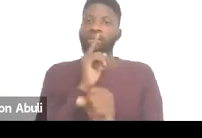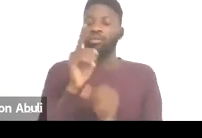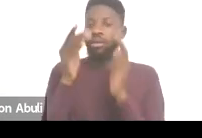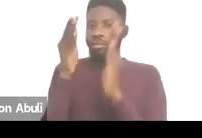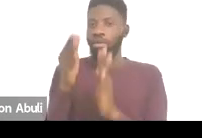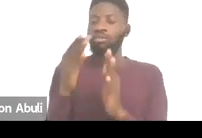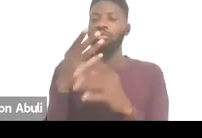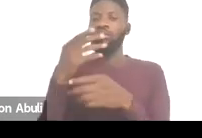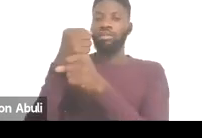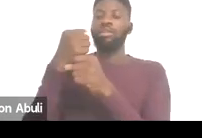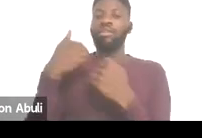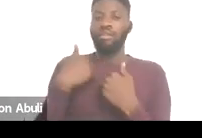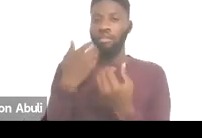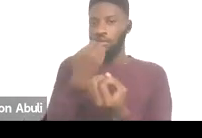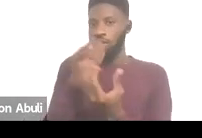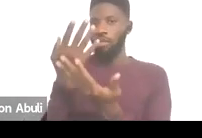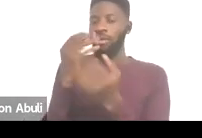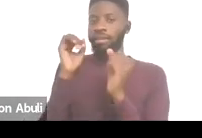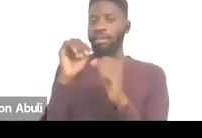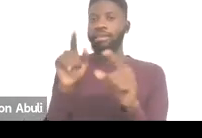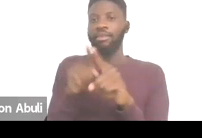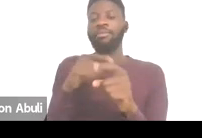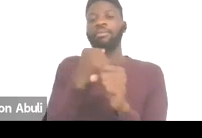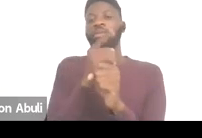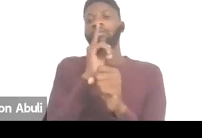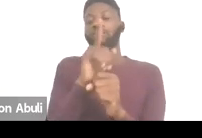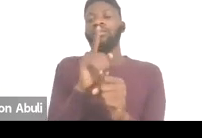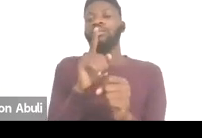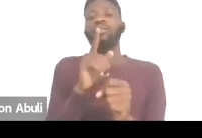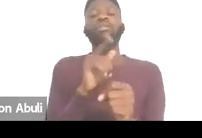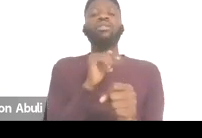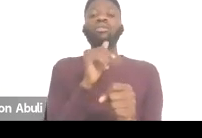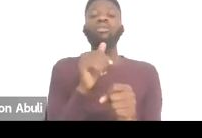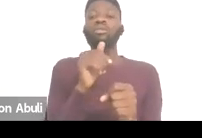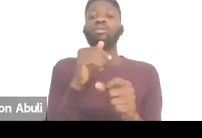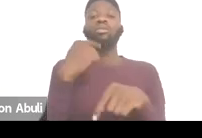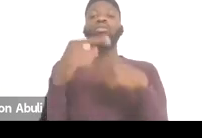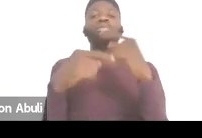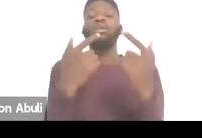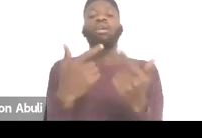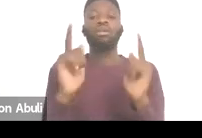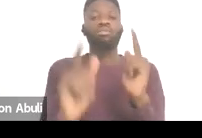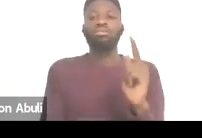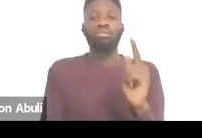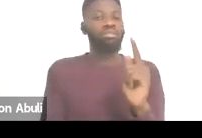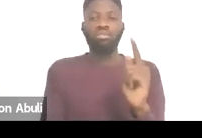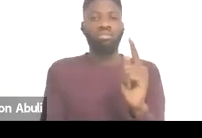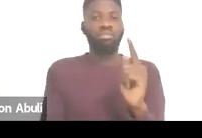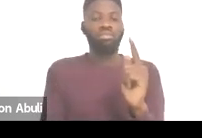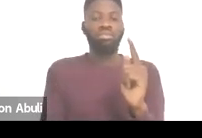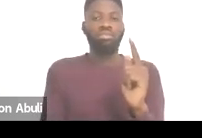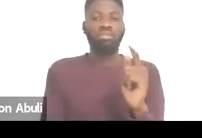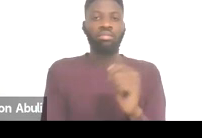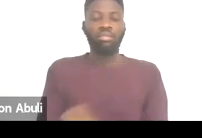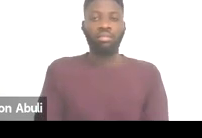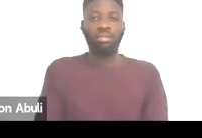and you can pass on the point, and make sure that you don't let it to continue, or you don't allow the vice to continue.